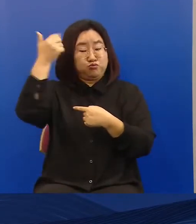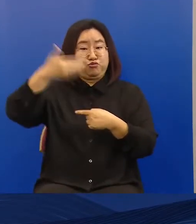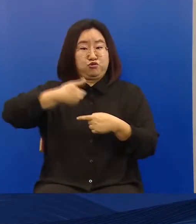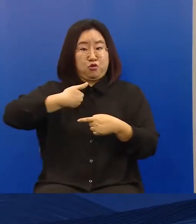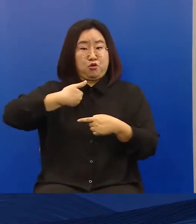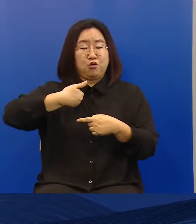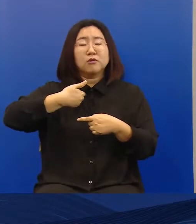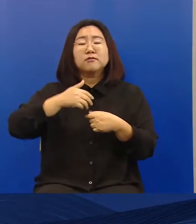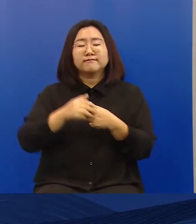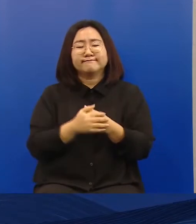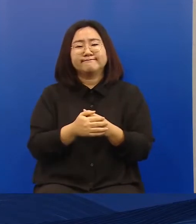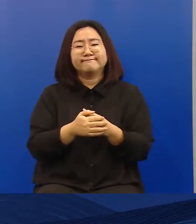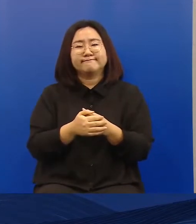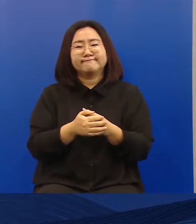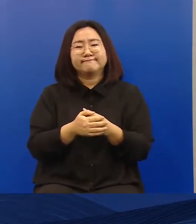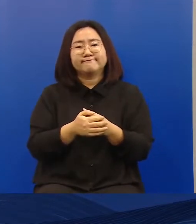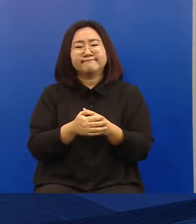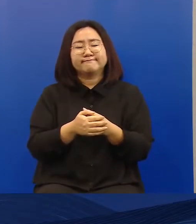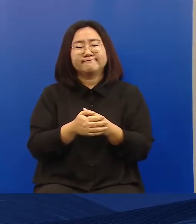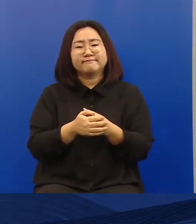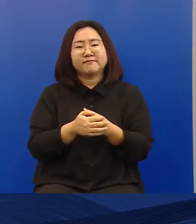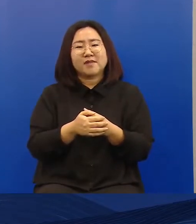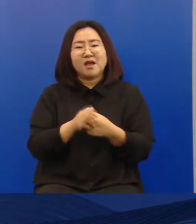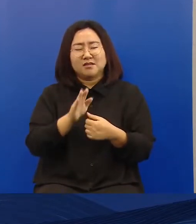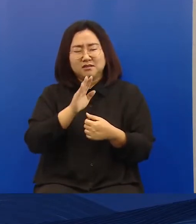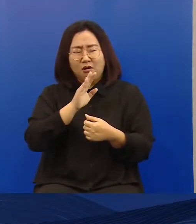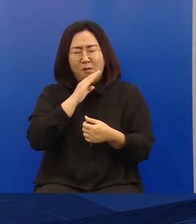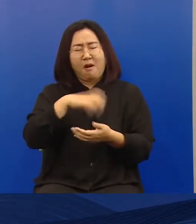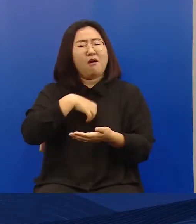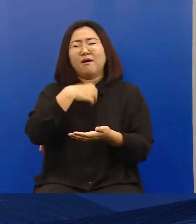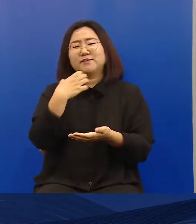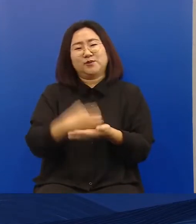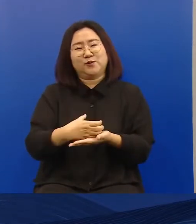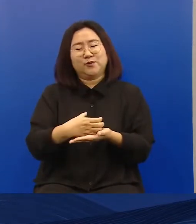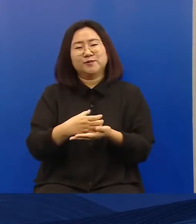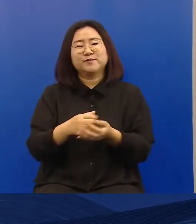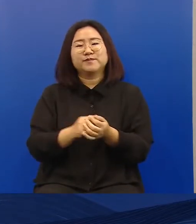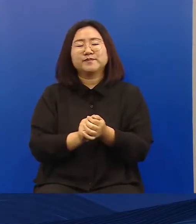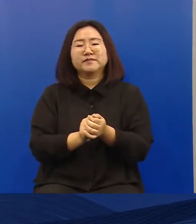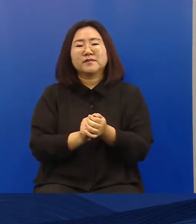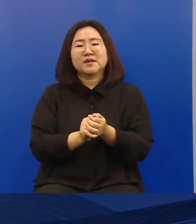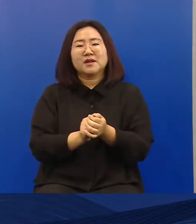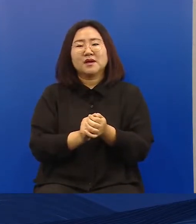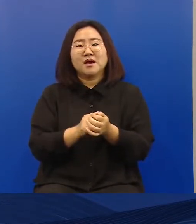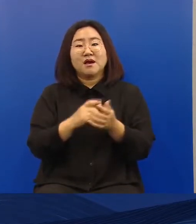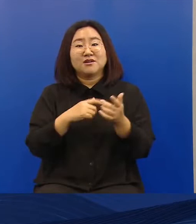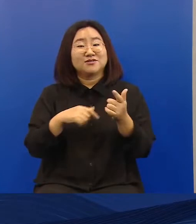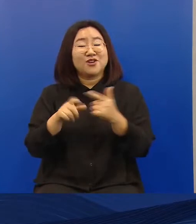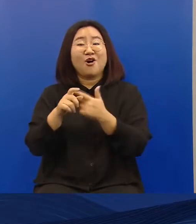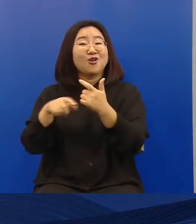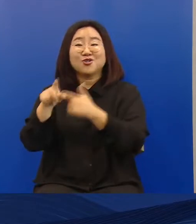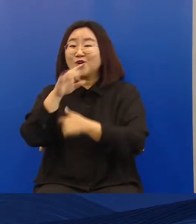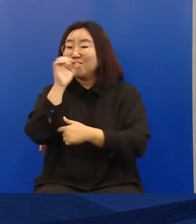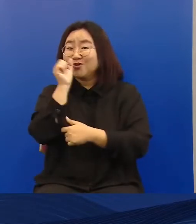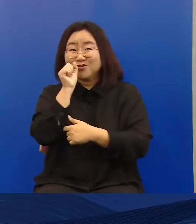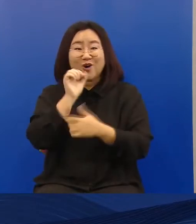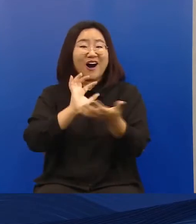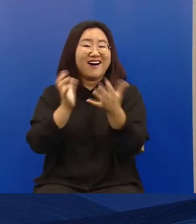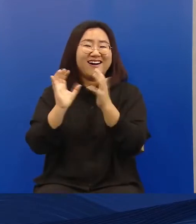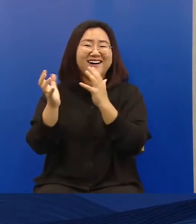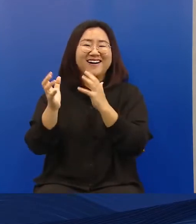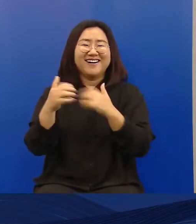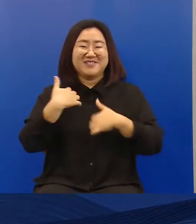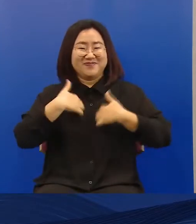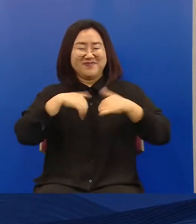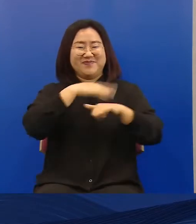he wondered whether we need to revise and amend the existing act. And it's such a proactive thought, and thank